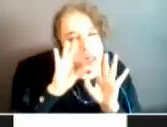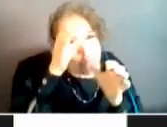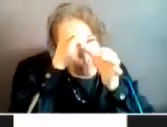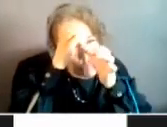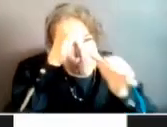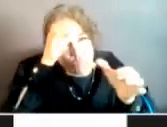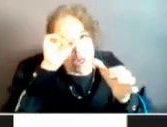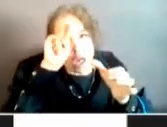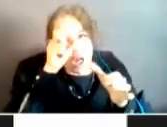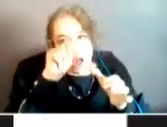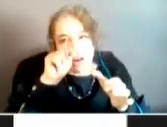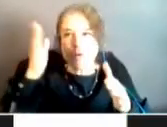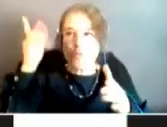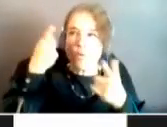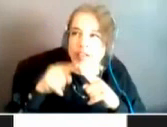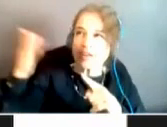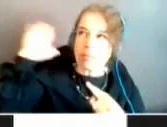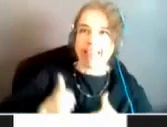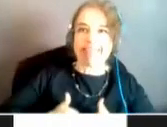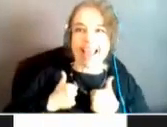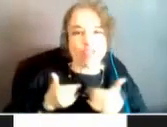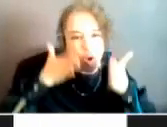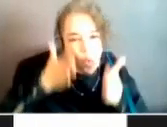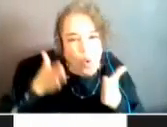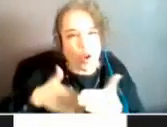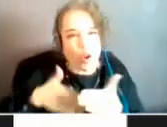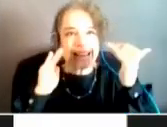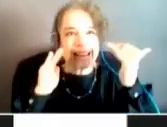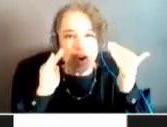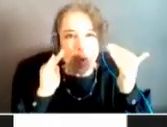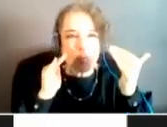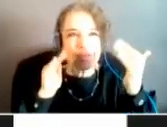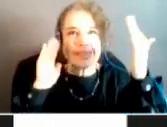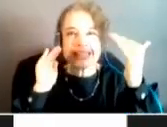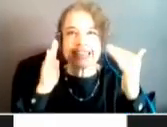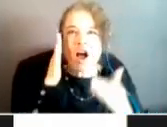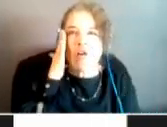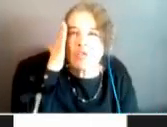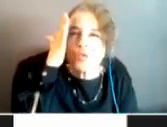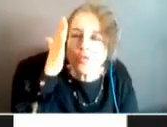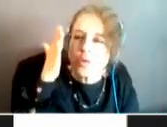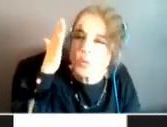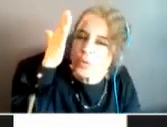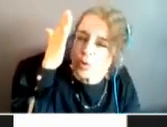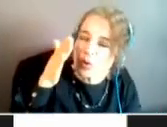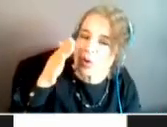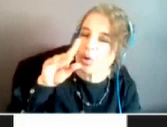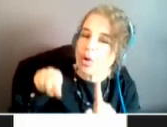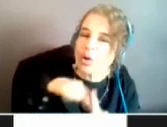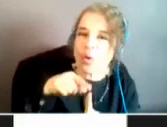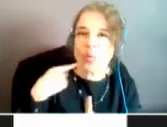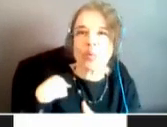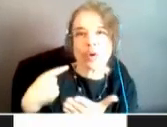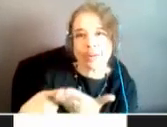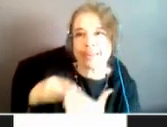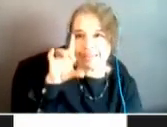of the person's past life and, you know, hopes and expectations of the future. You know, when we talk about